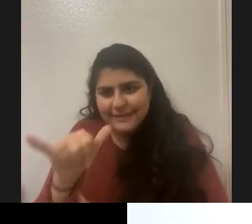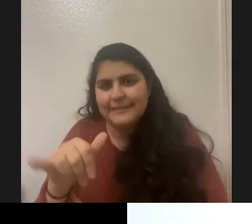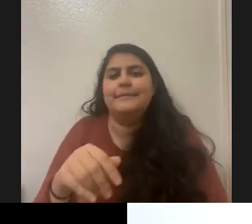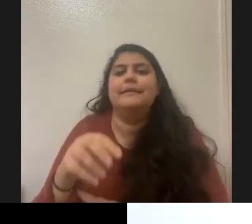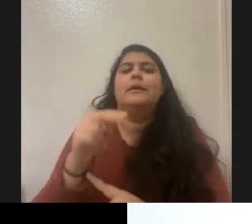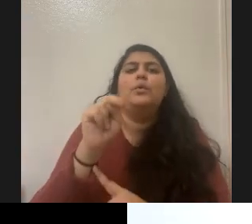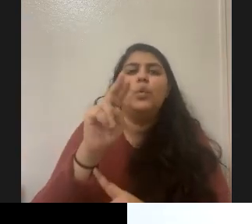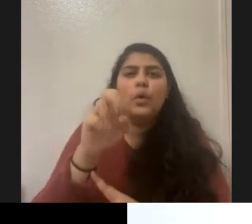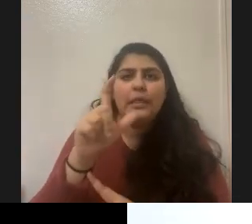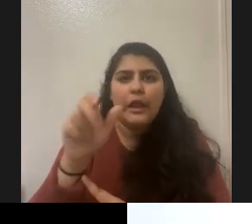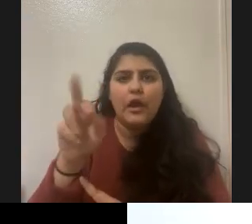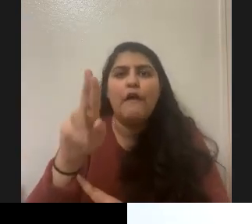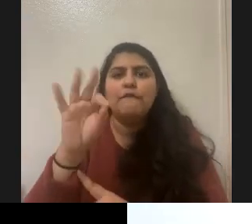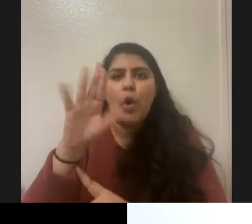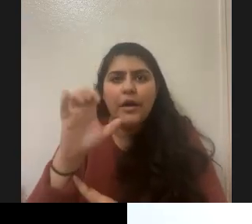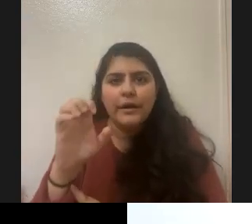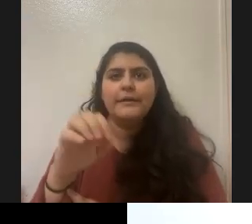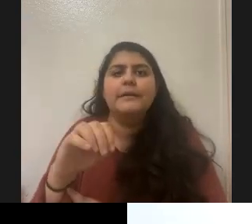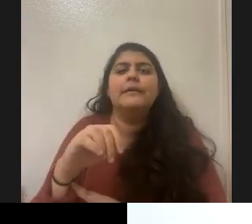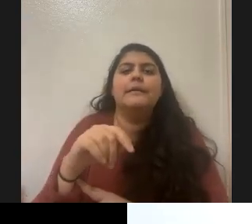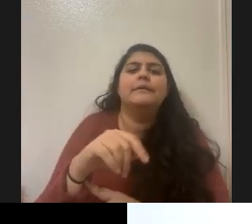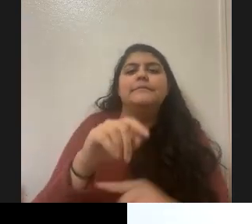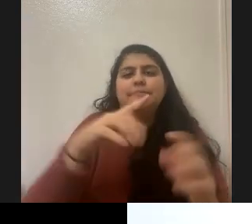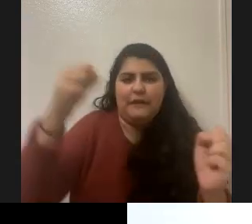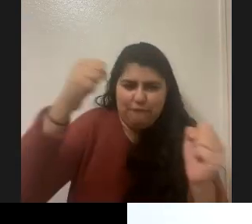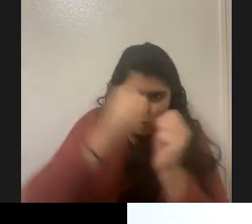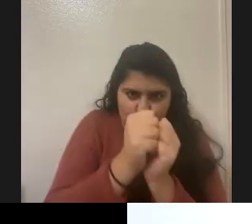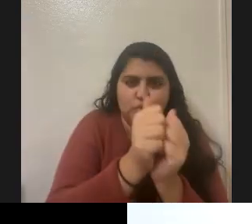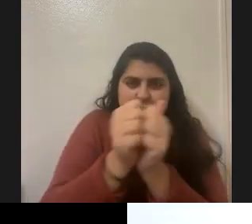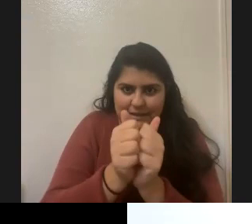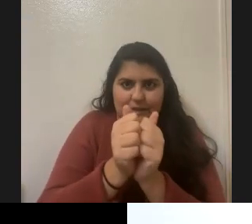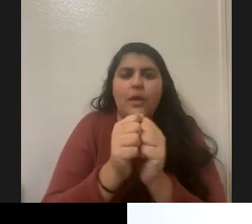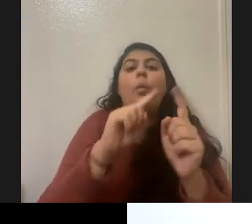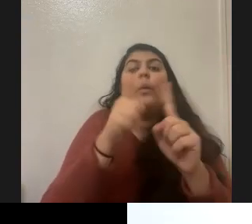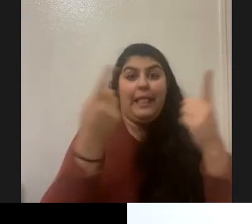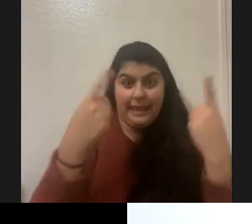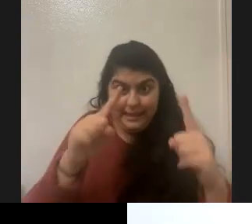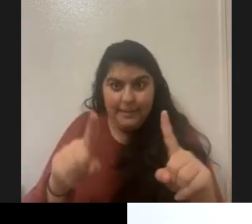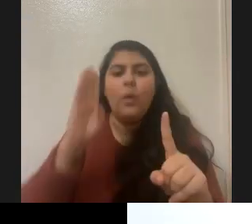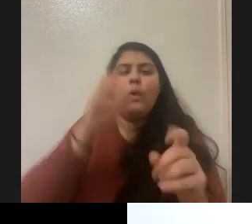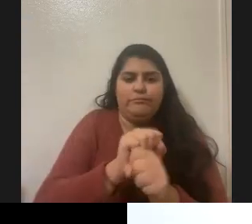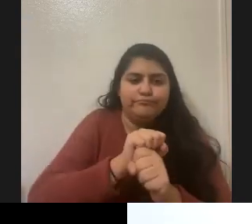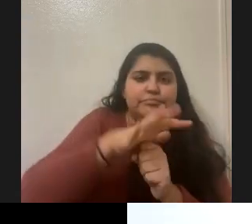force. So the nuclear force will fuse them together. And when that happens, it will release energy. Cool. Sounds